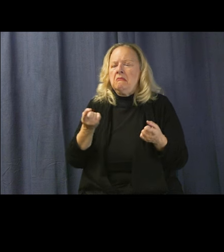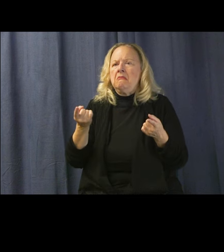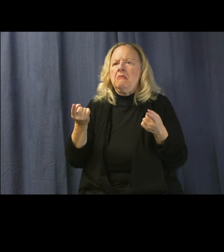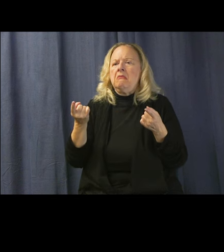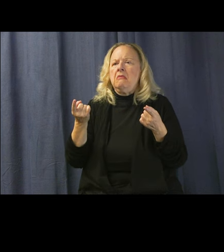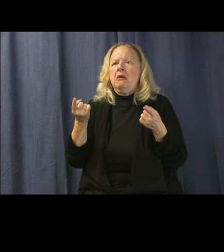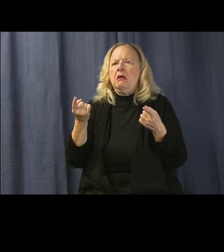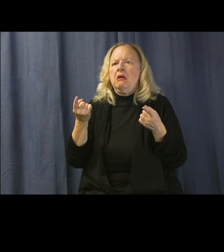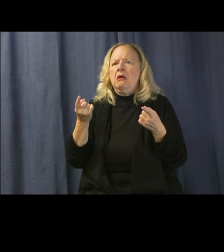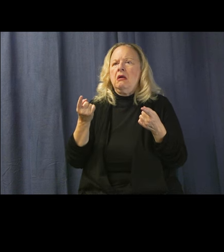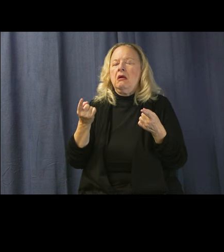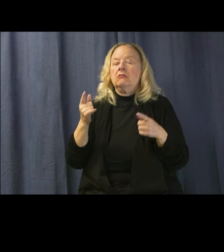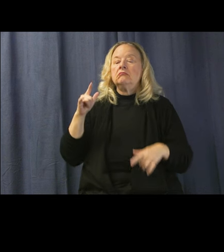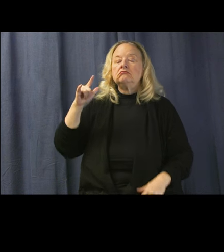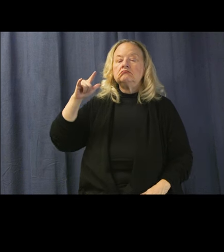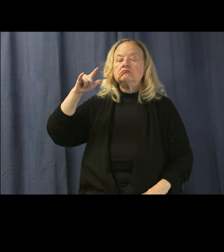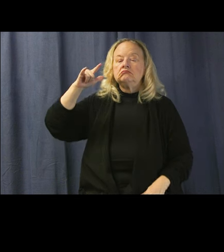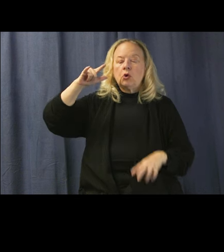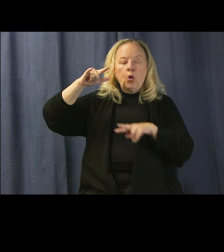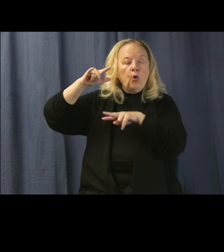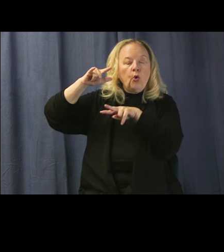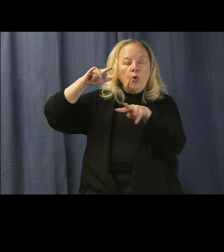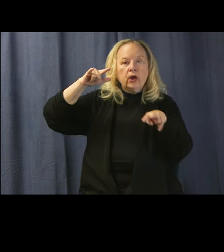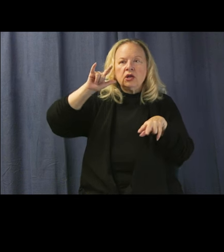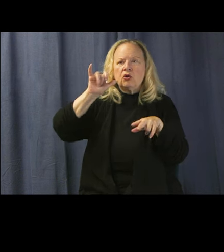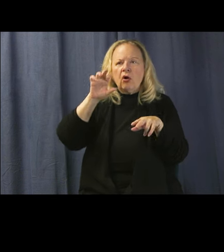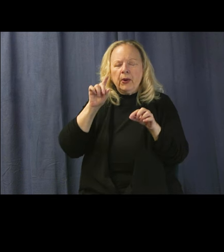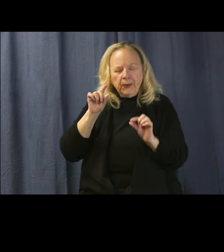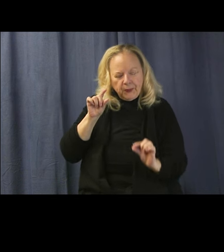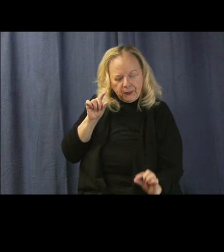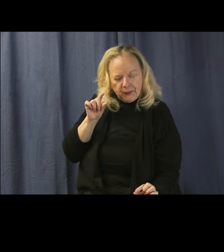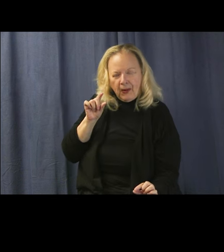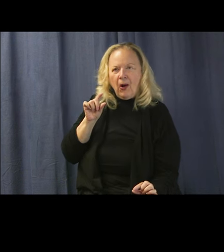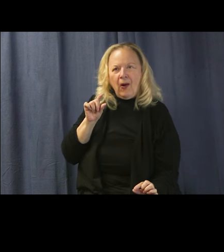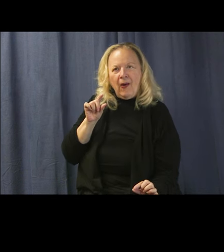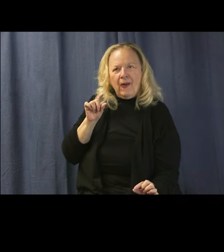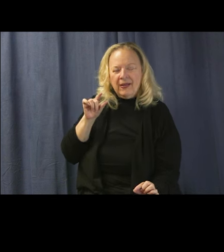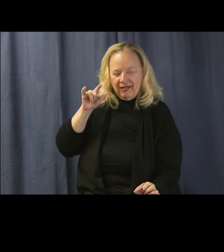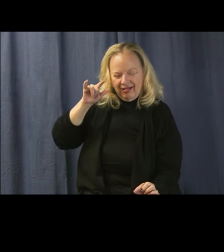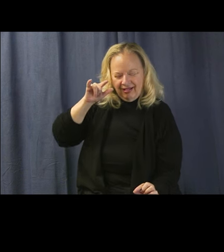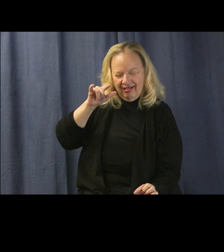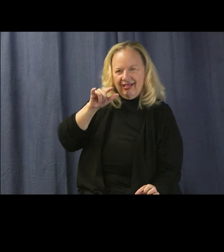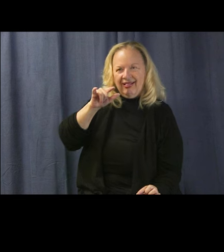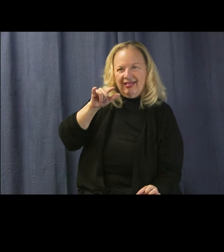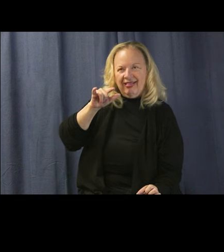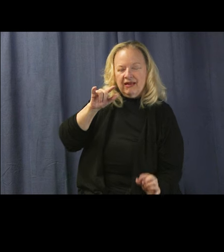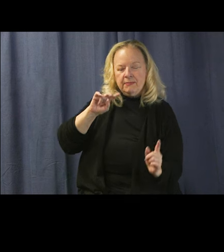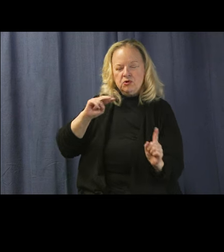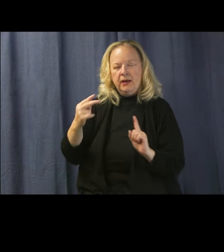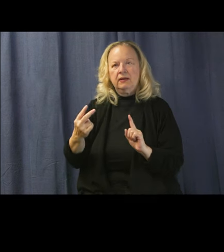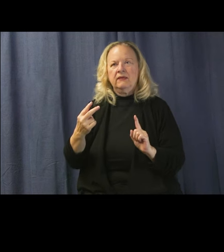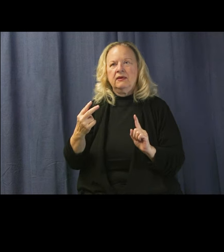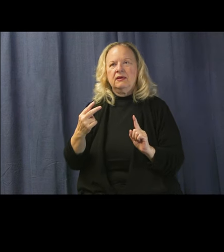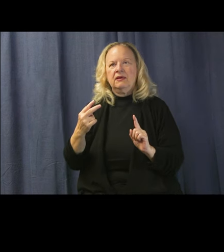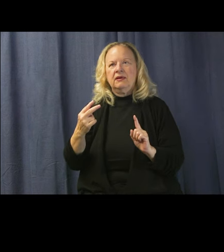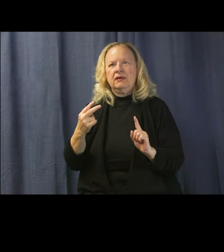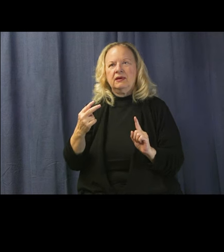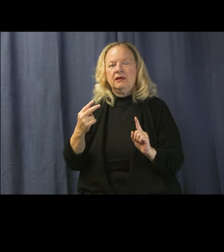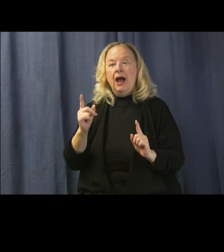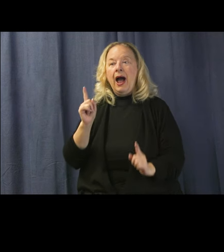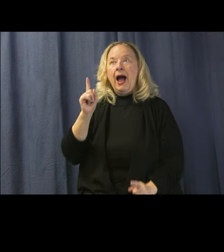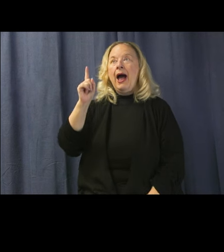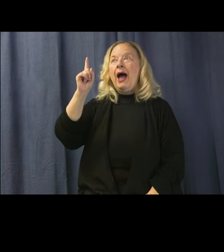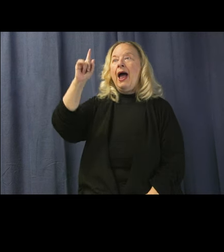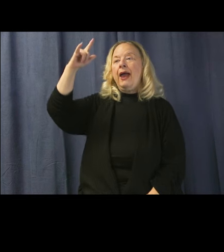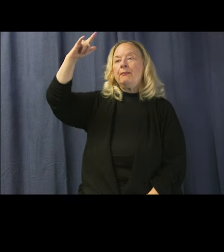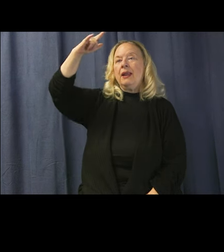happens if you go in an airplane and look at your yard? How big is it? It's all perspective. How about if you get in a way